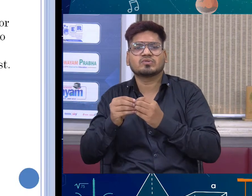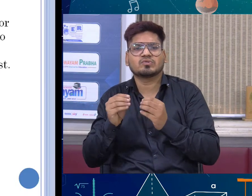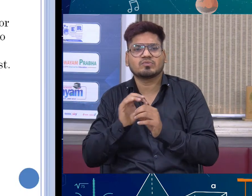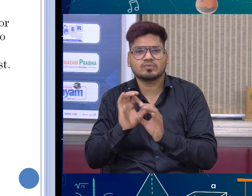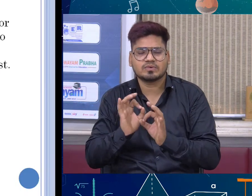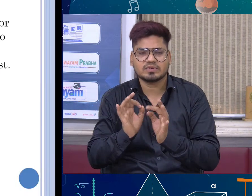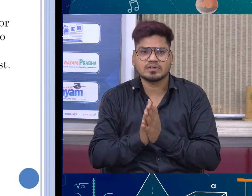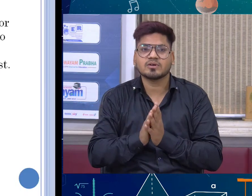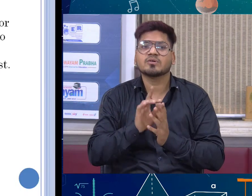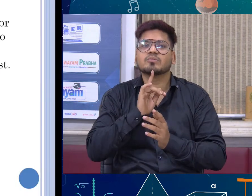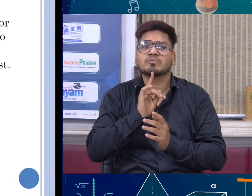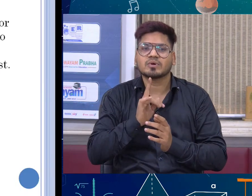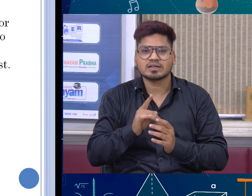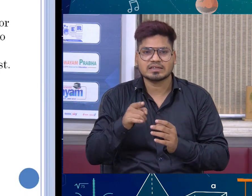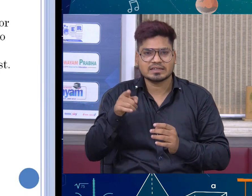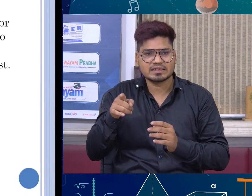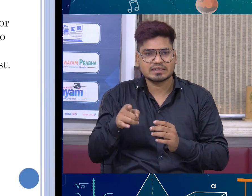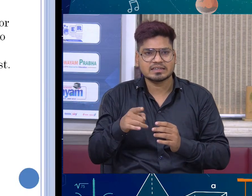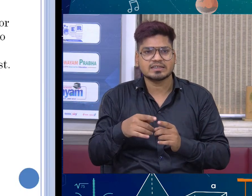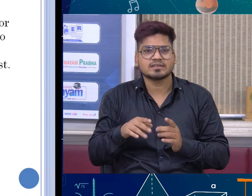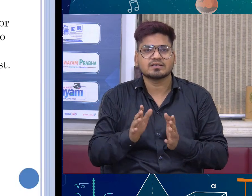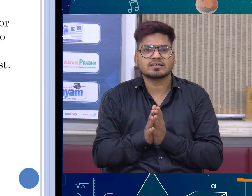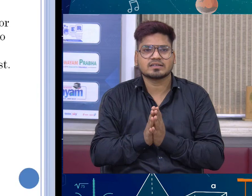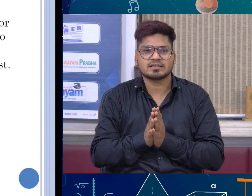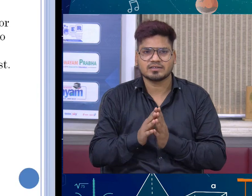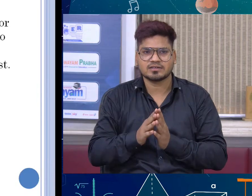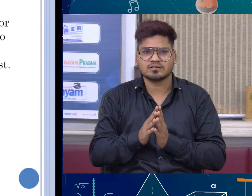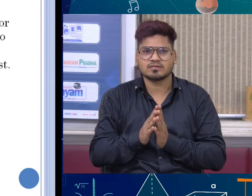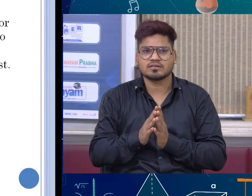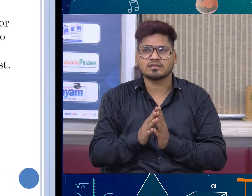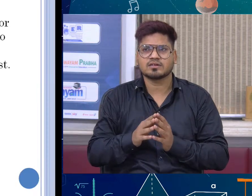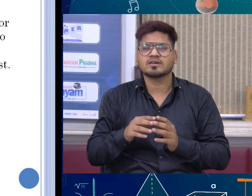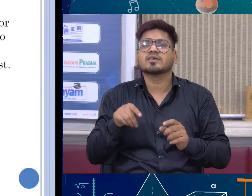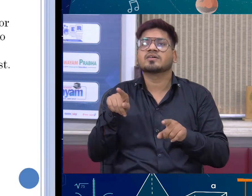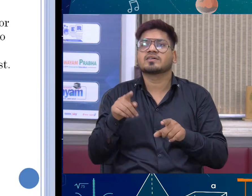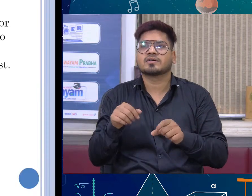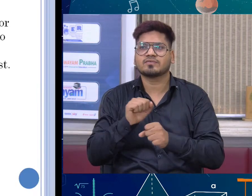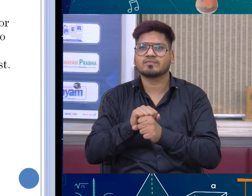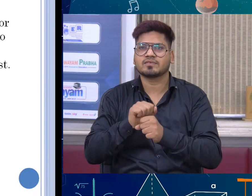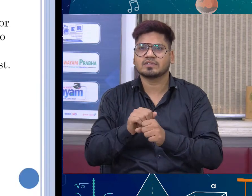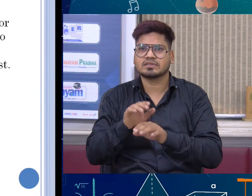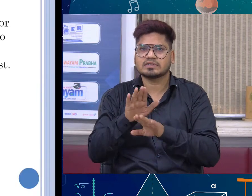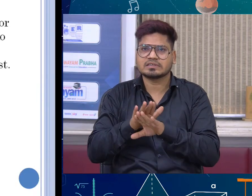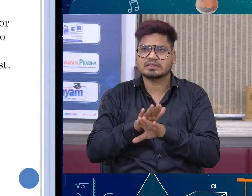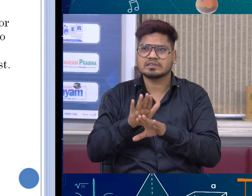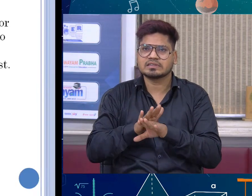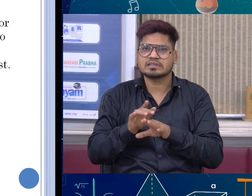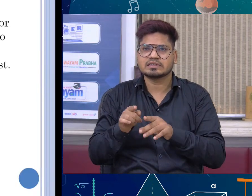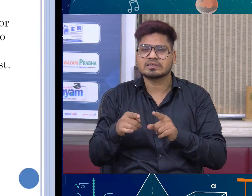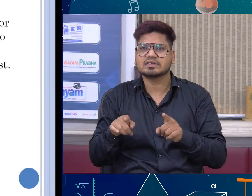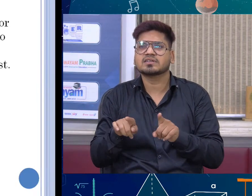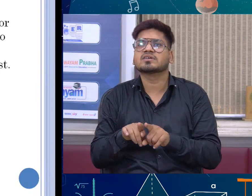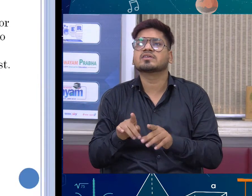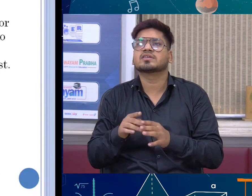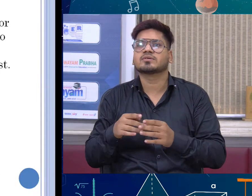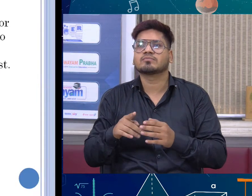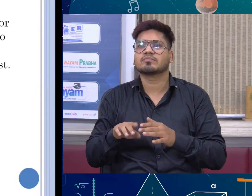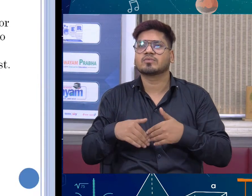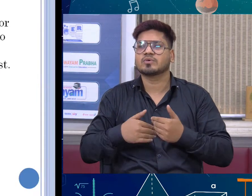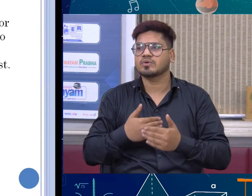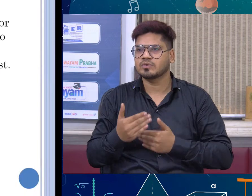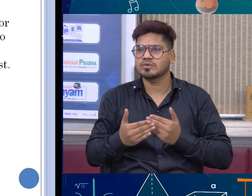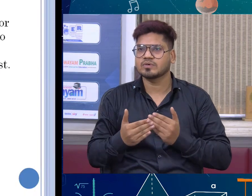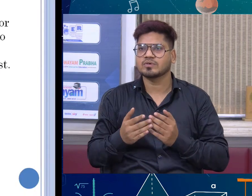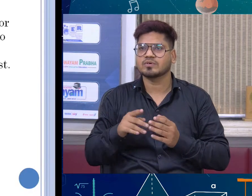there. So he cultivated such things. He cultivated such things in there, and